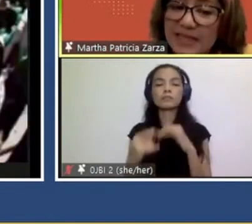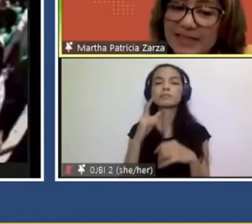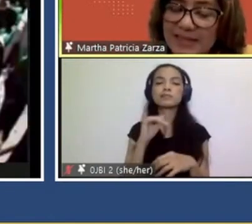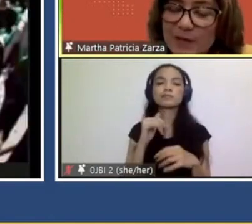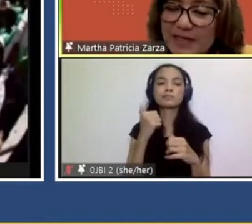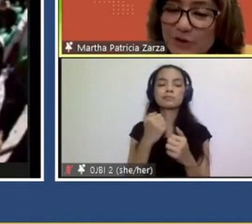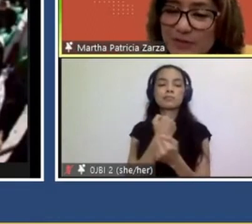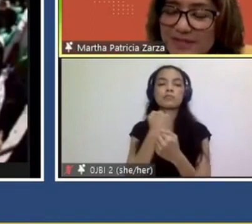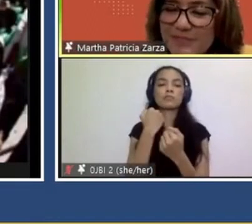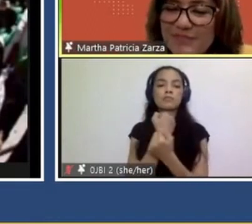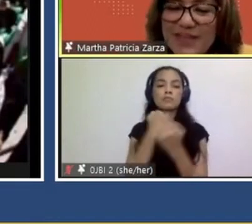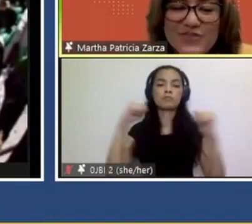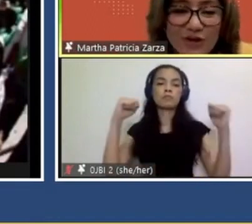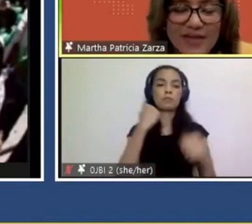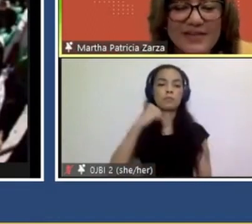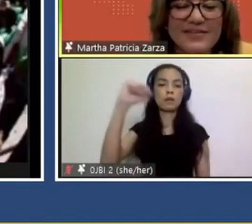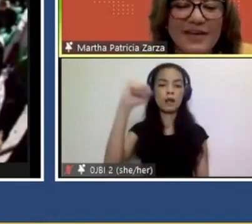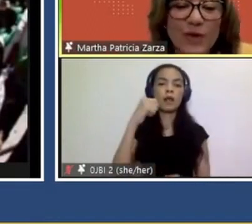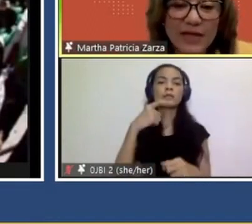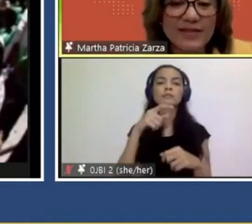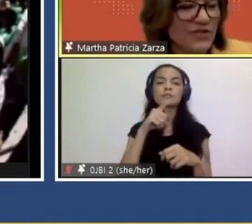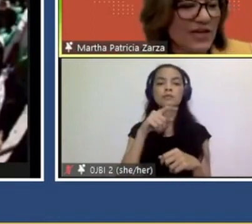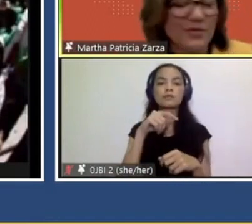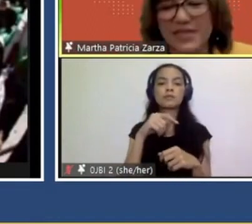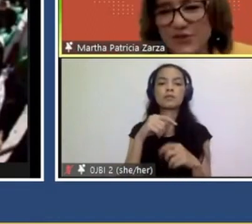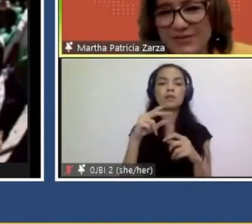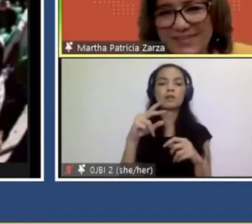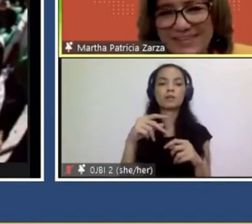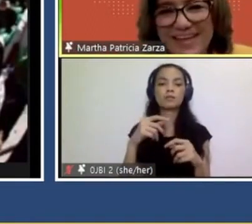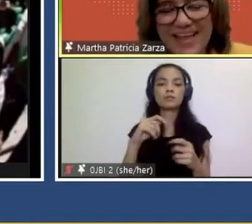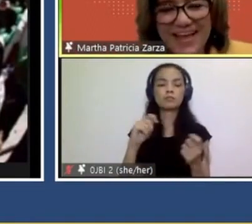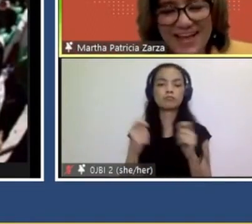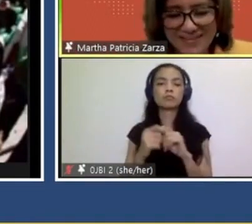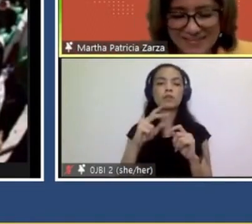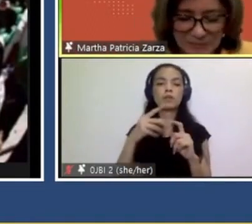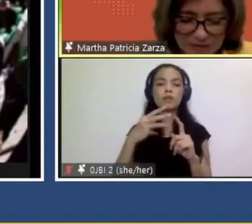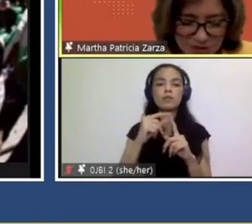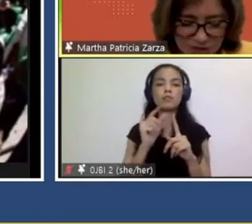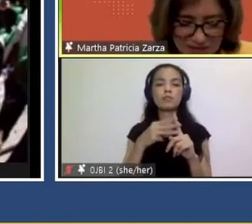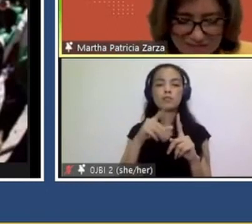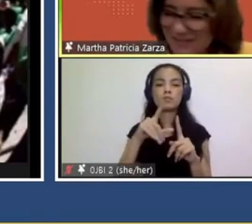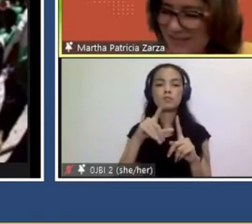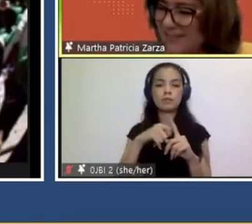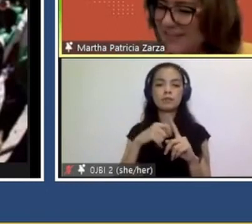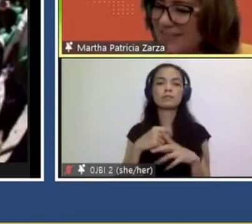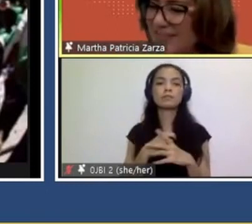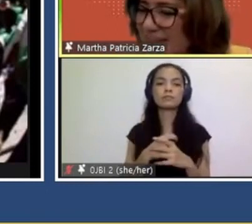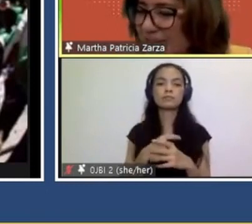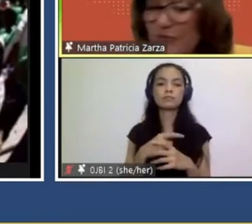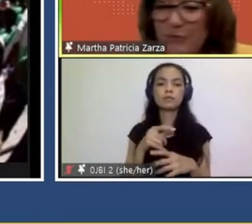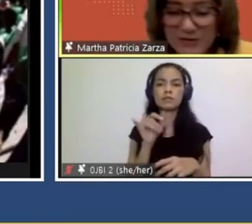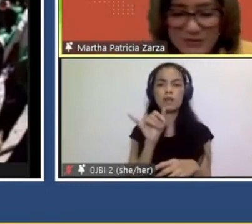As in many Latin American countries, soccer is a widely shared obsession. And I'm sharing